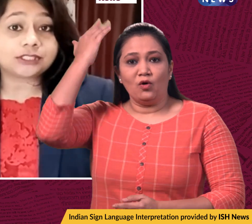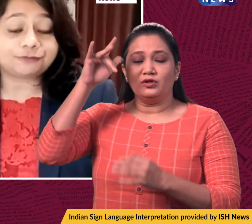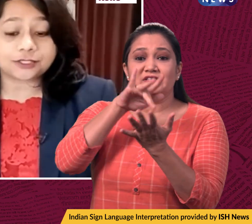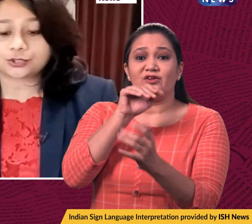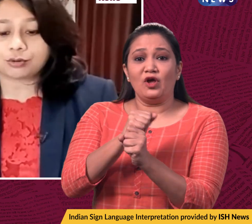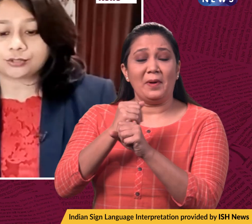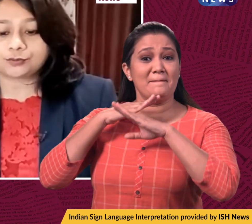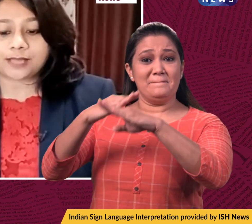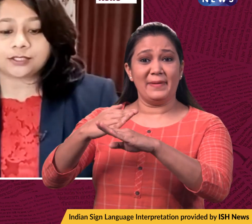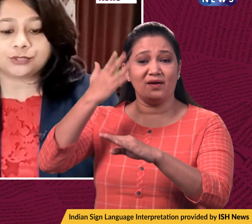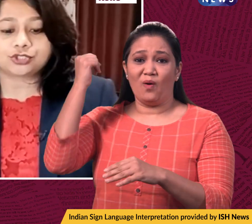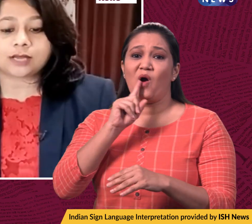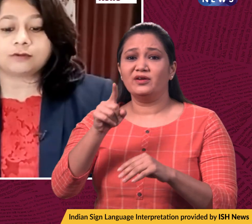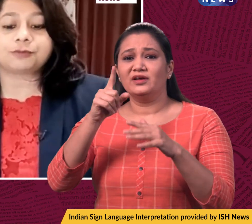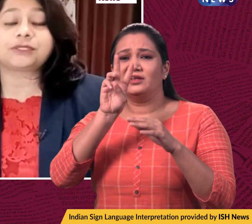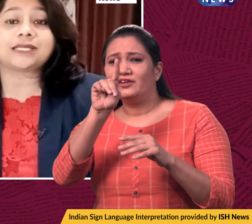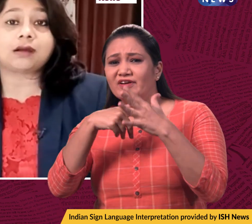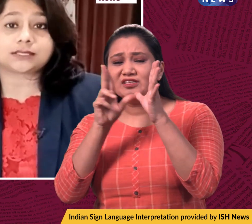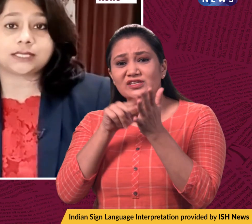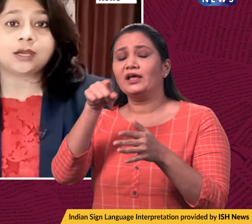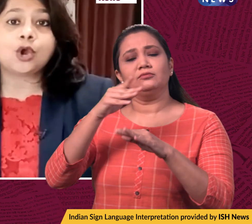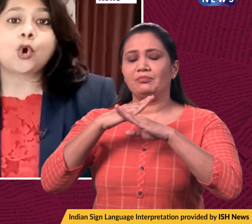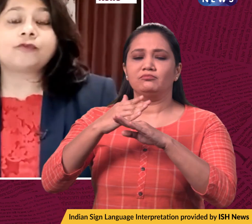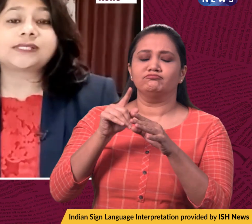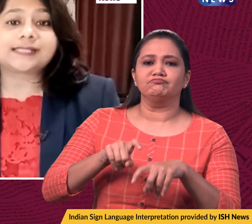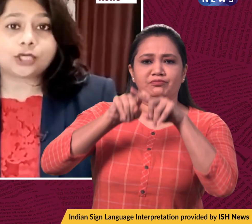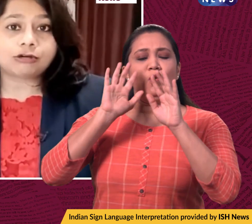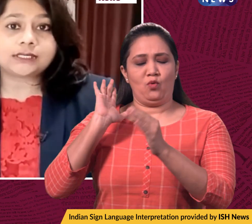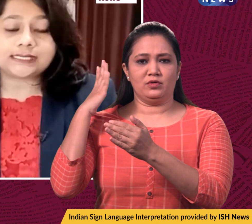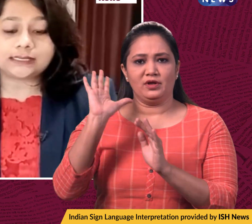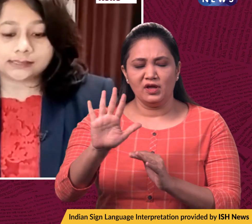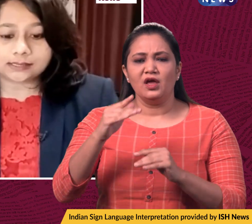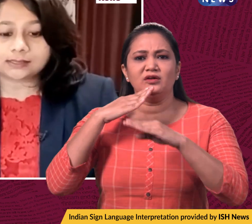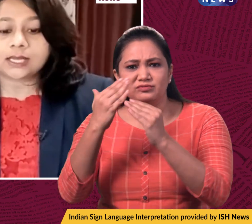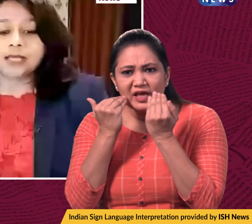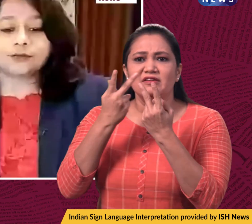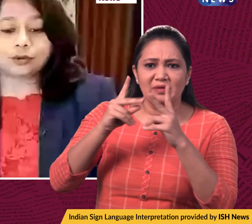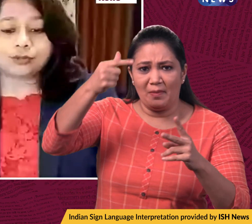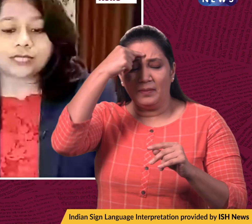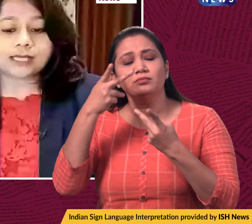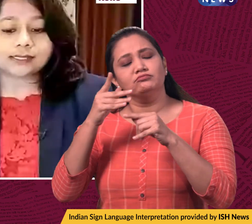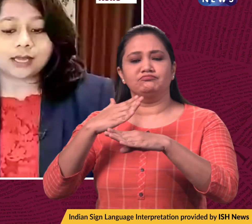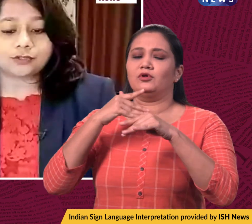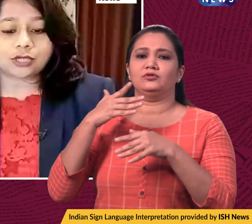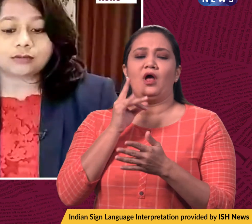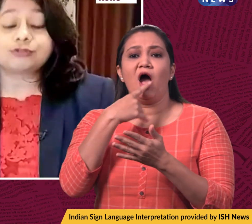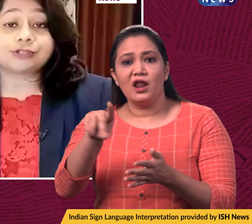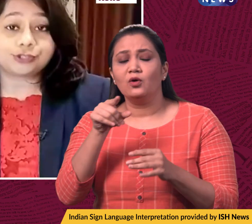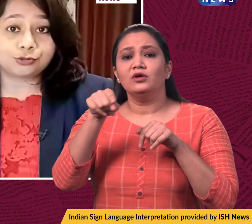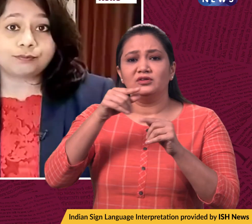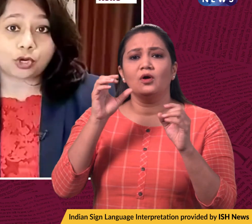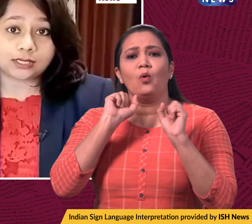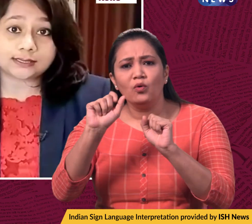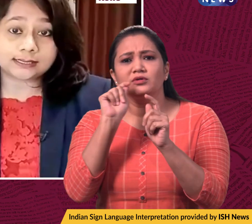January 31st order to ban the news channel from telecasting over security concerns. Now, the court has allowed the channel